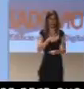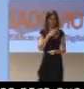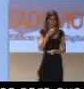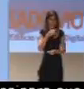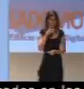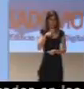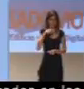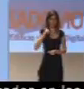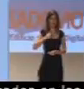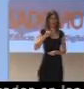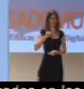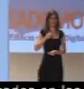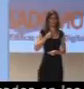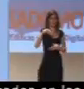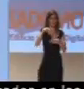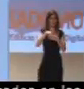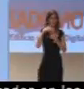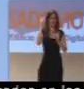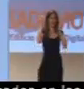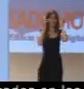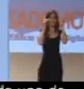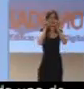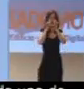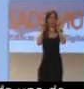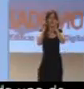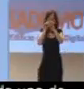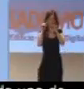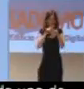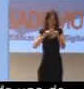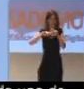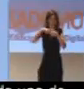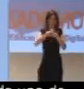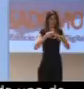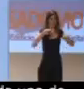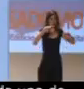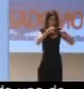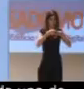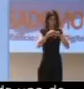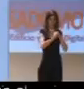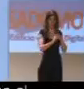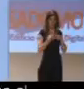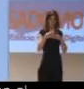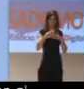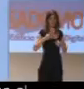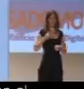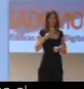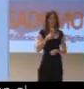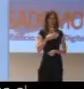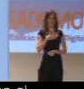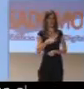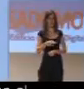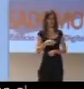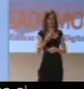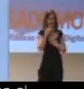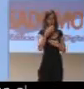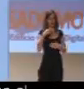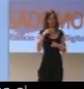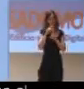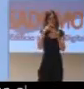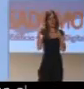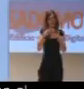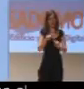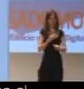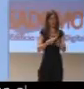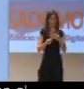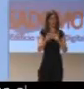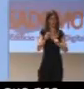made profitable in the different entrepreneurial activities of the companies in the consortium. This